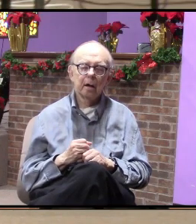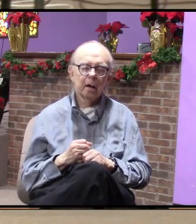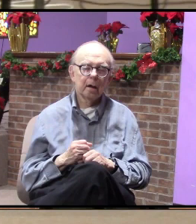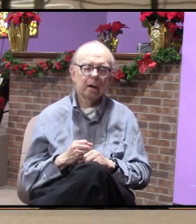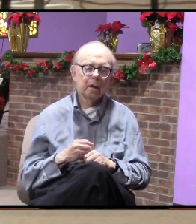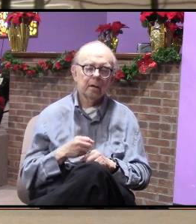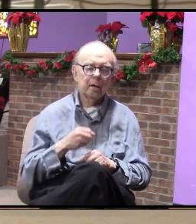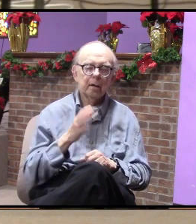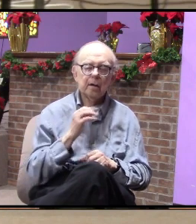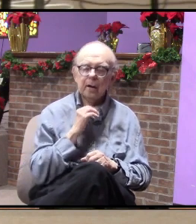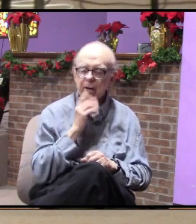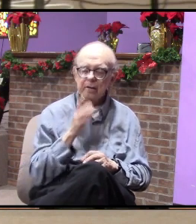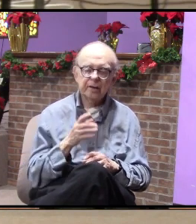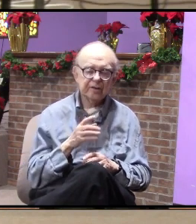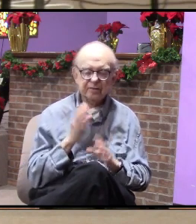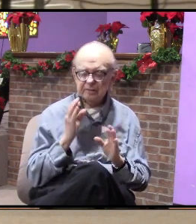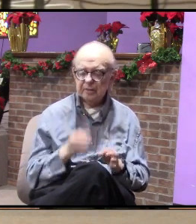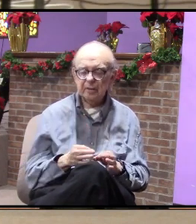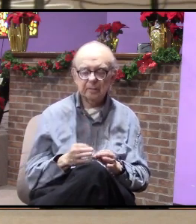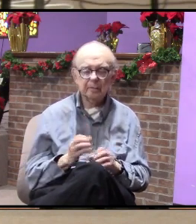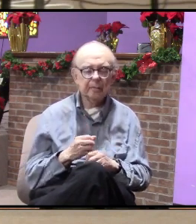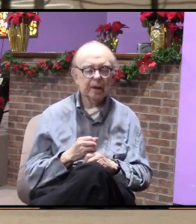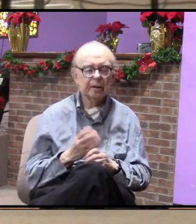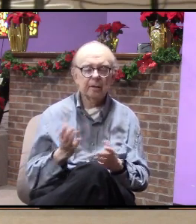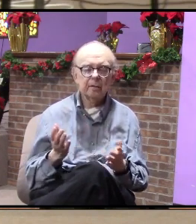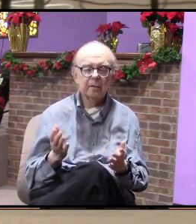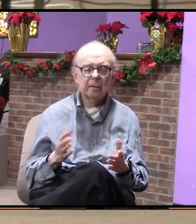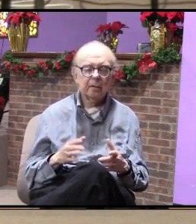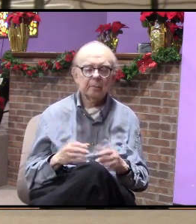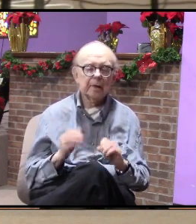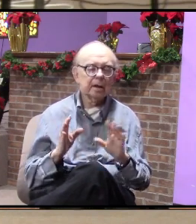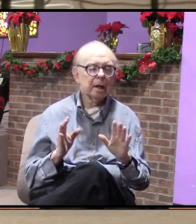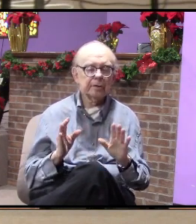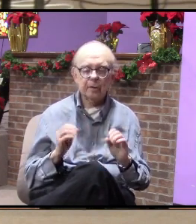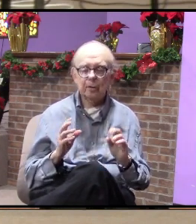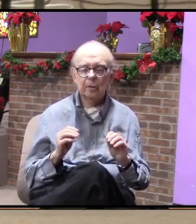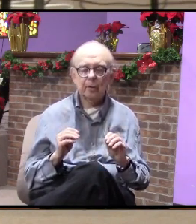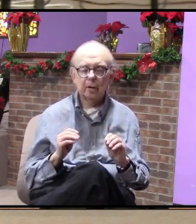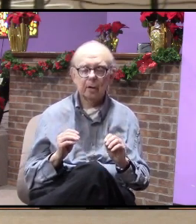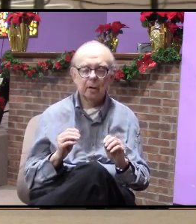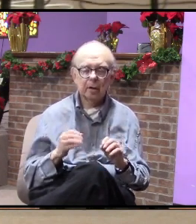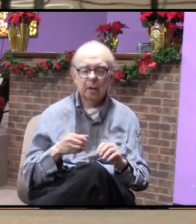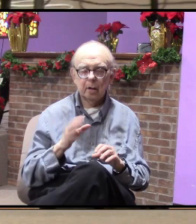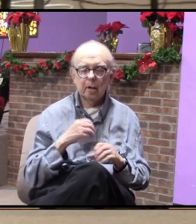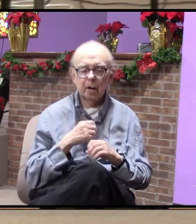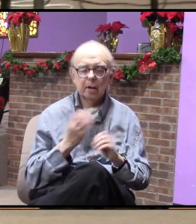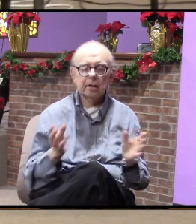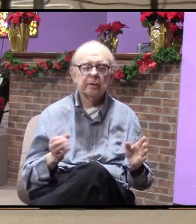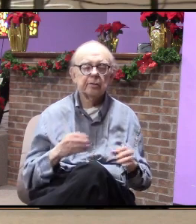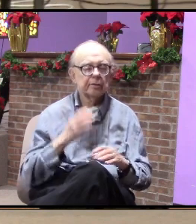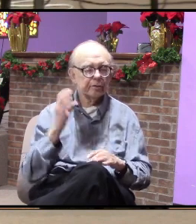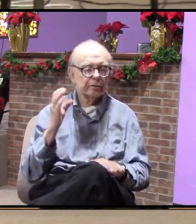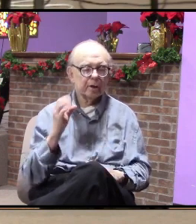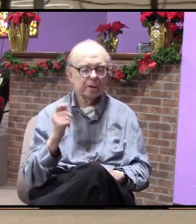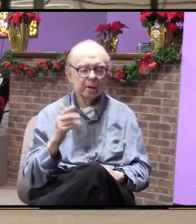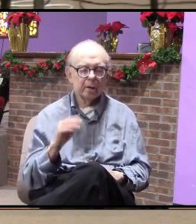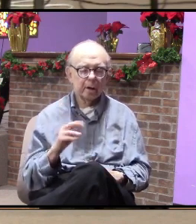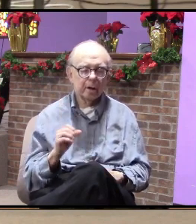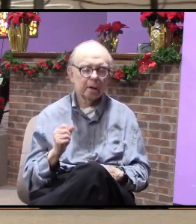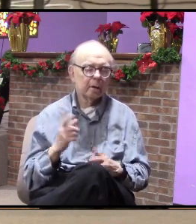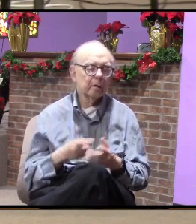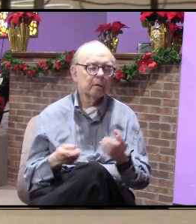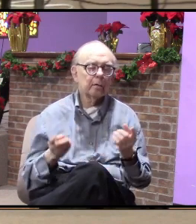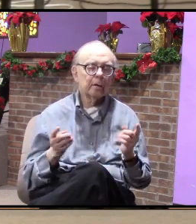He didn't just arbitrarily create light. He gave us the sun. And